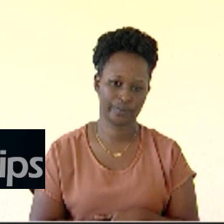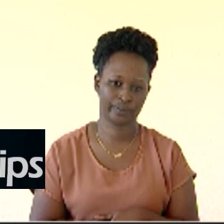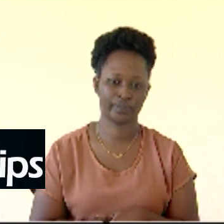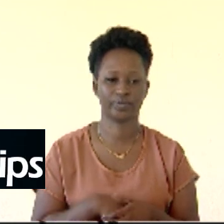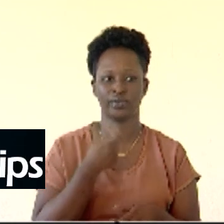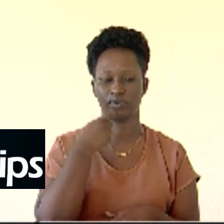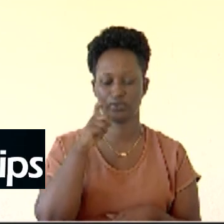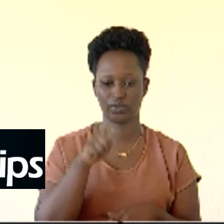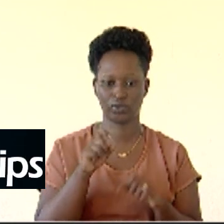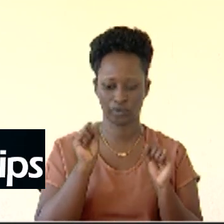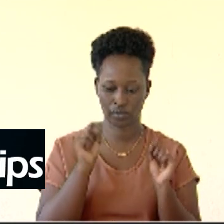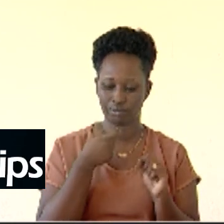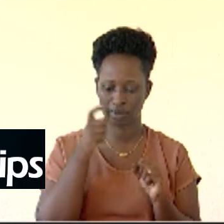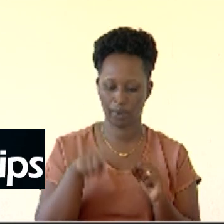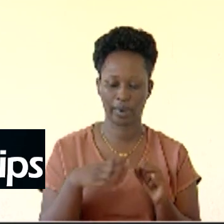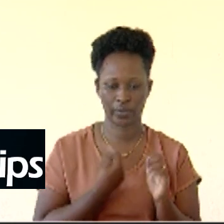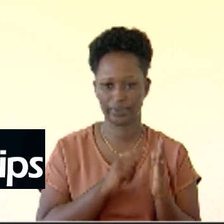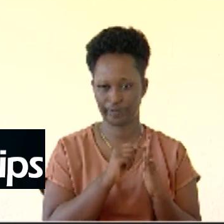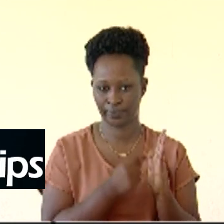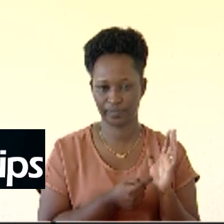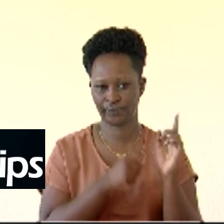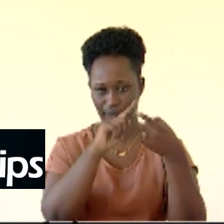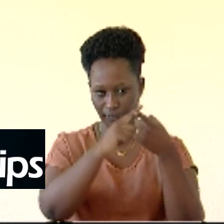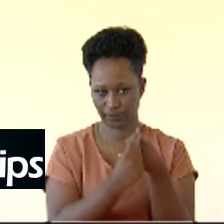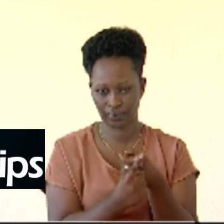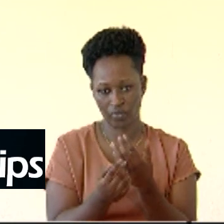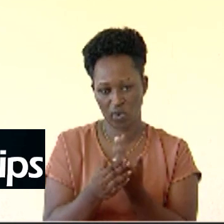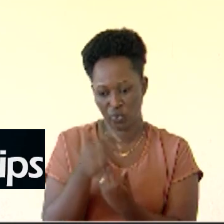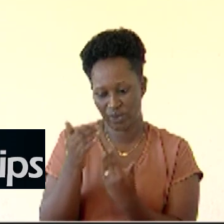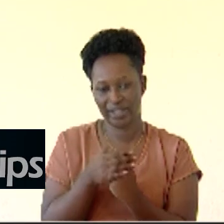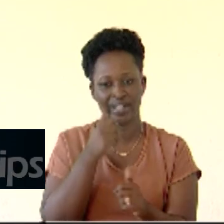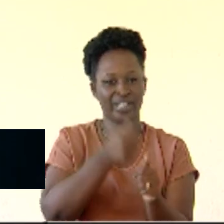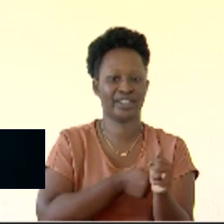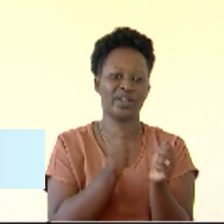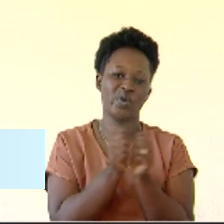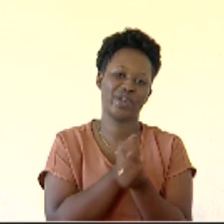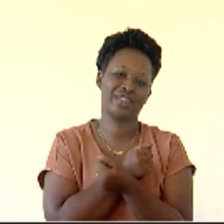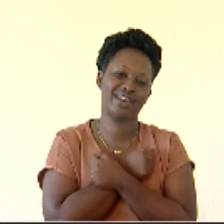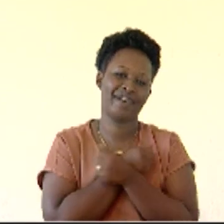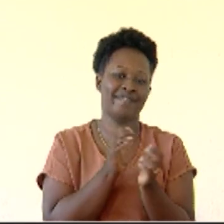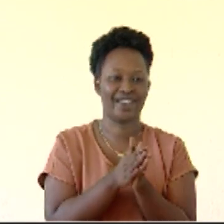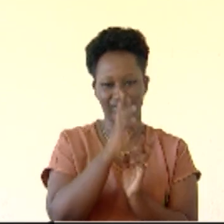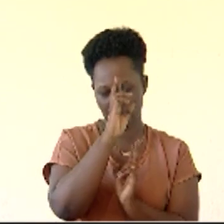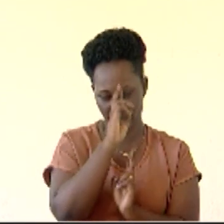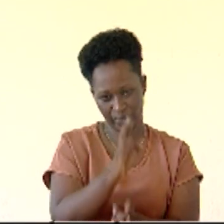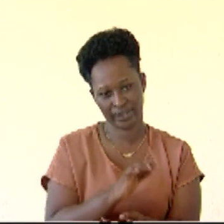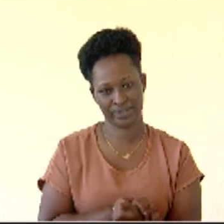should be able to have these characteristics. Number 1, treat each other with love and respect.